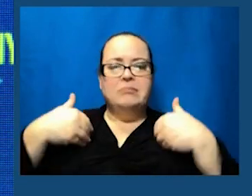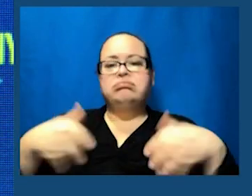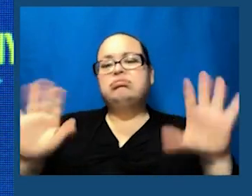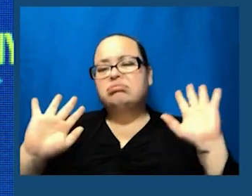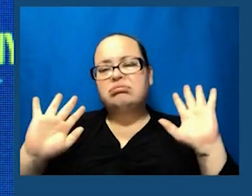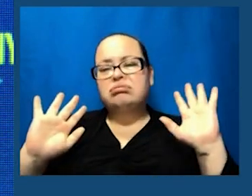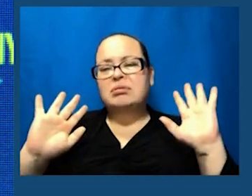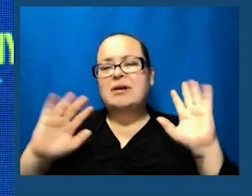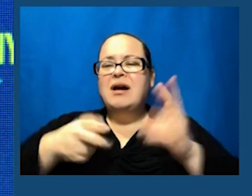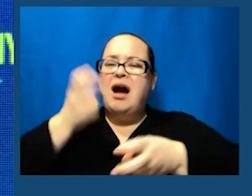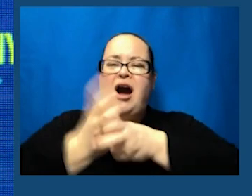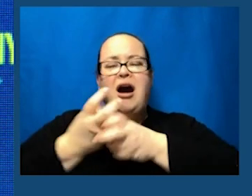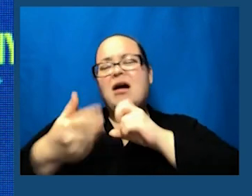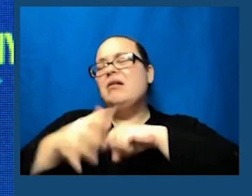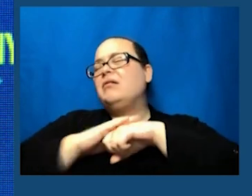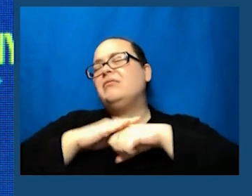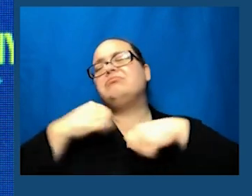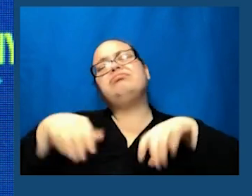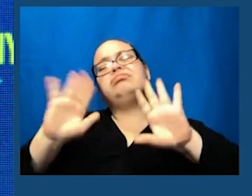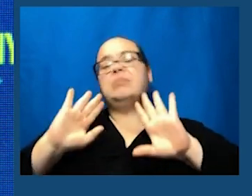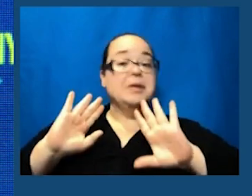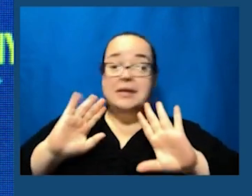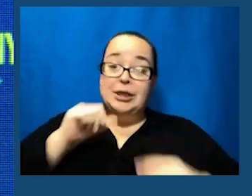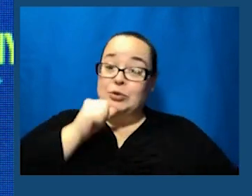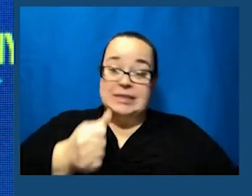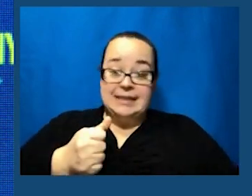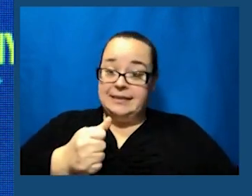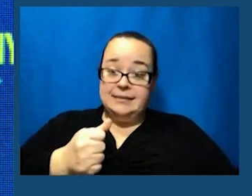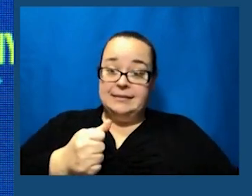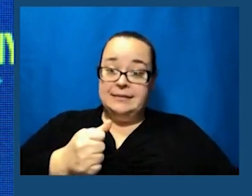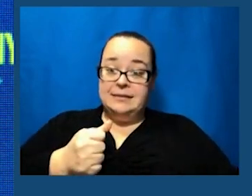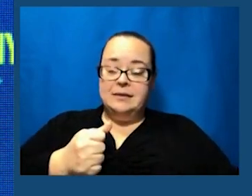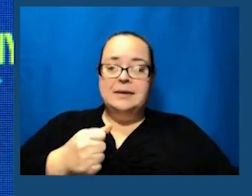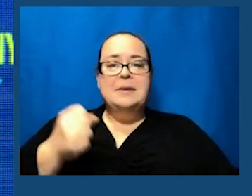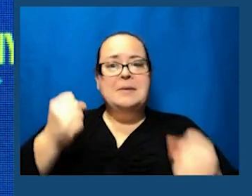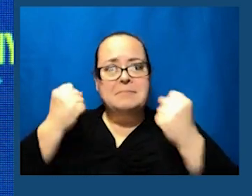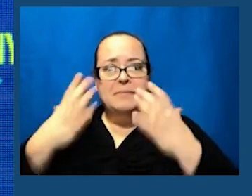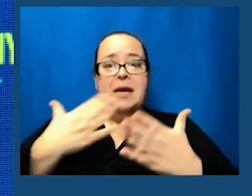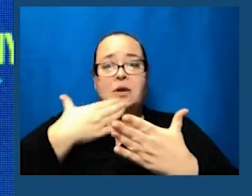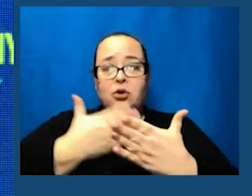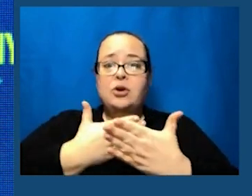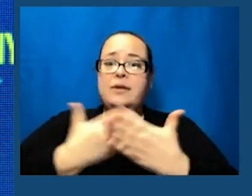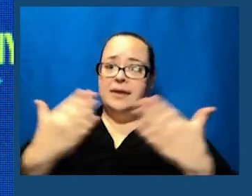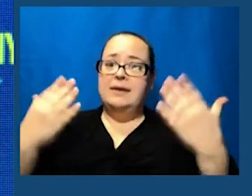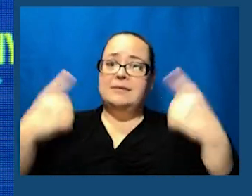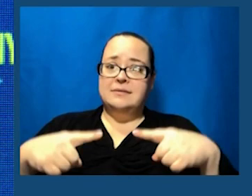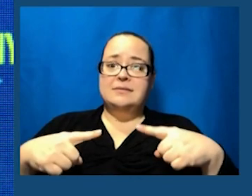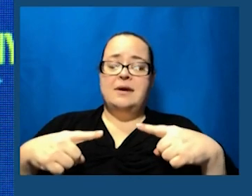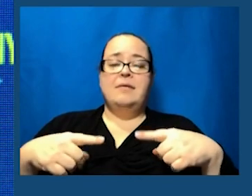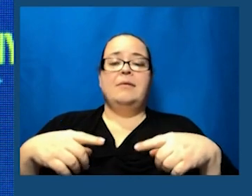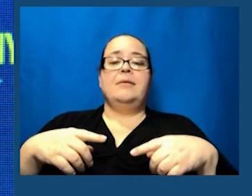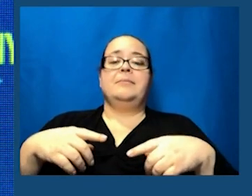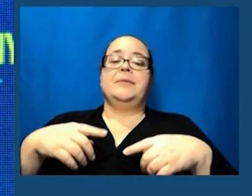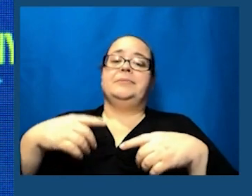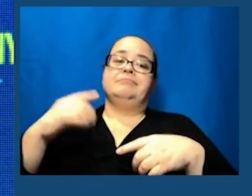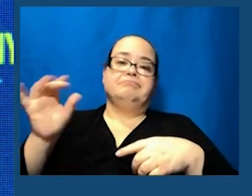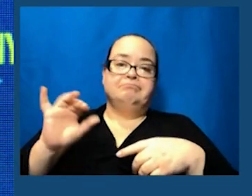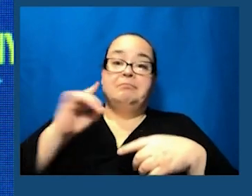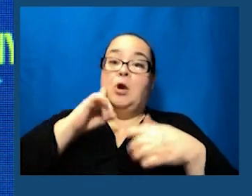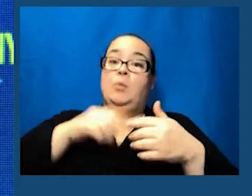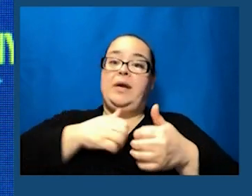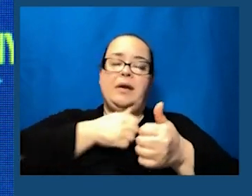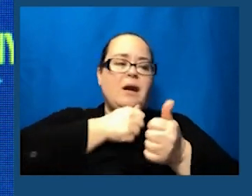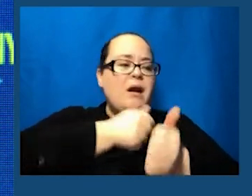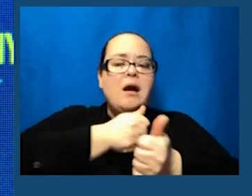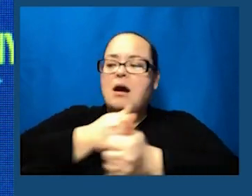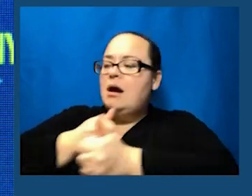also, a lot of good things have happened because we've been able to attract new businesses that people wouldn't have associated